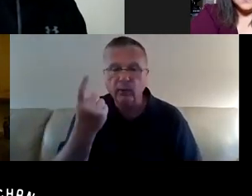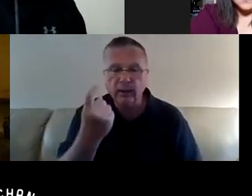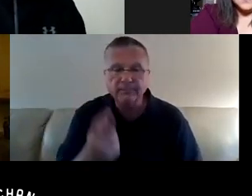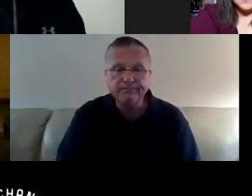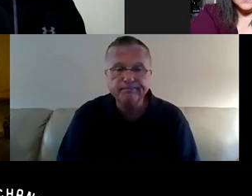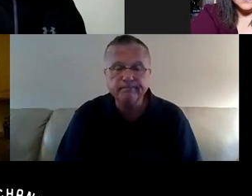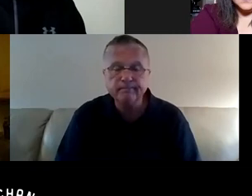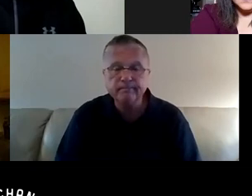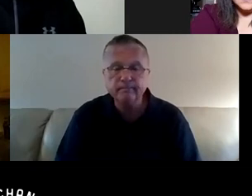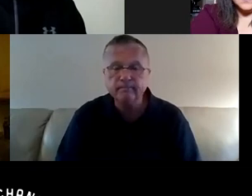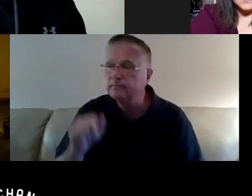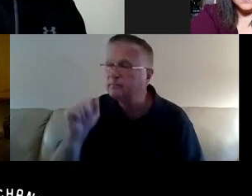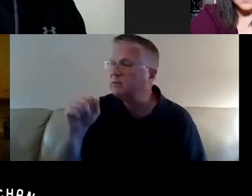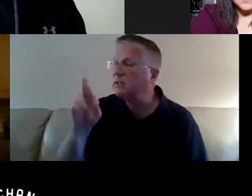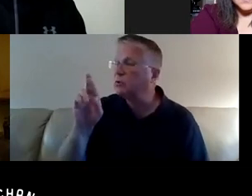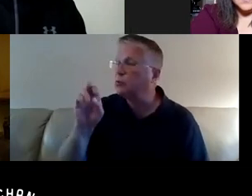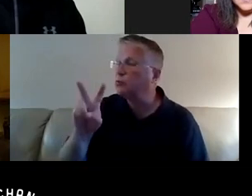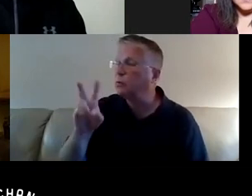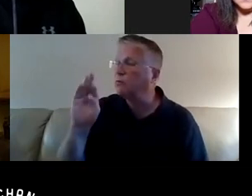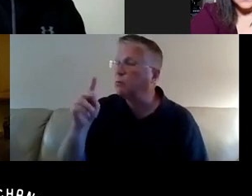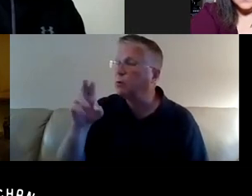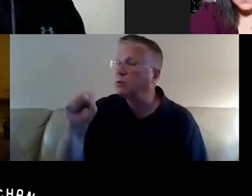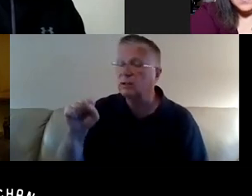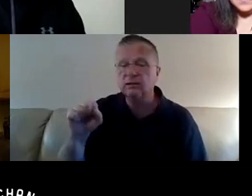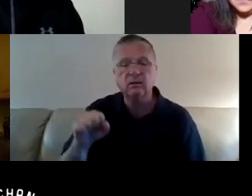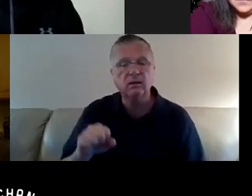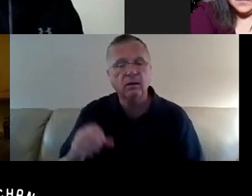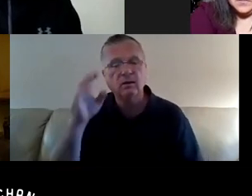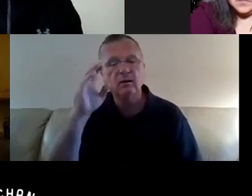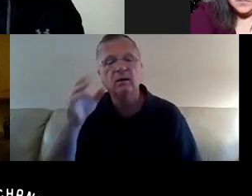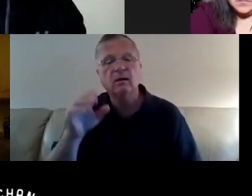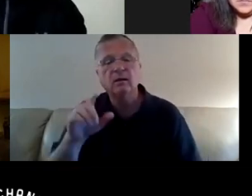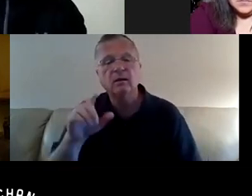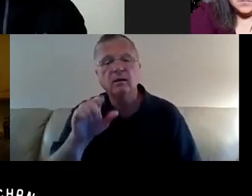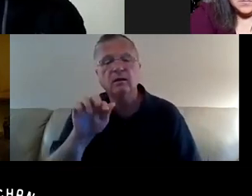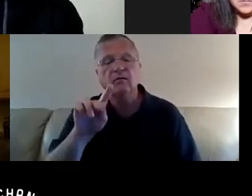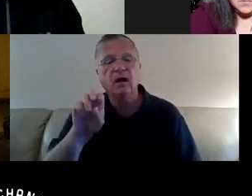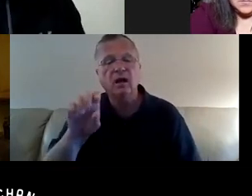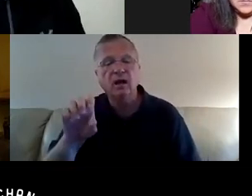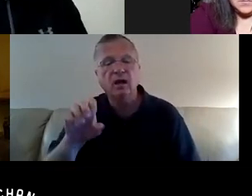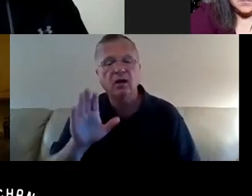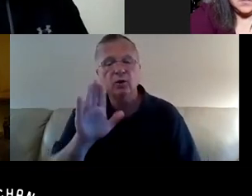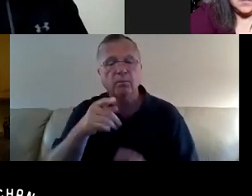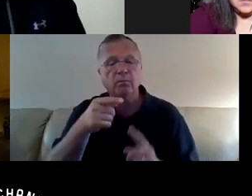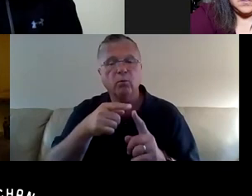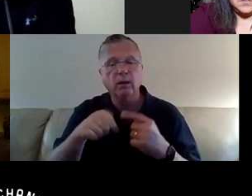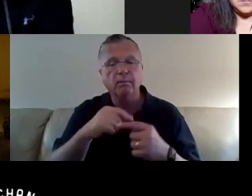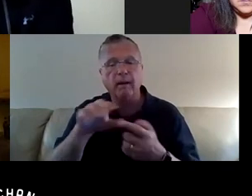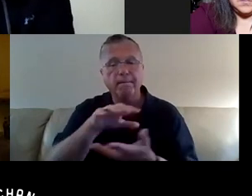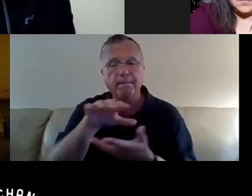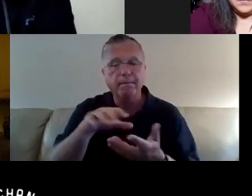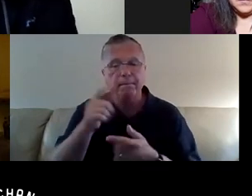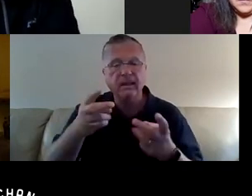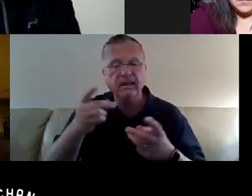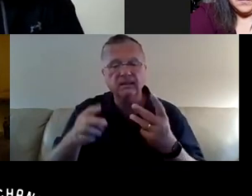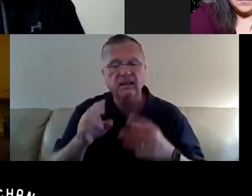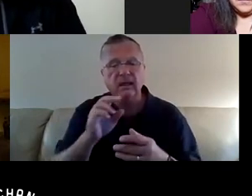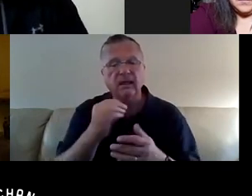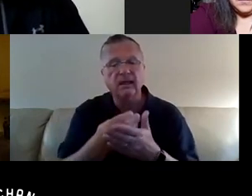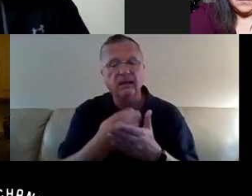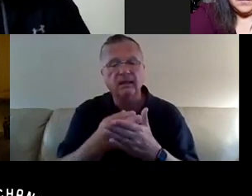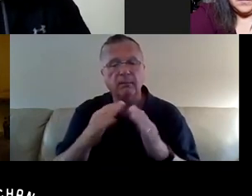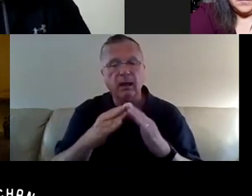Yeah, Reverend Burgess. Councilman Lavelle. Yeah, just to your point about mixed income housing, there was actually an article